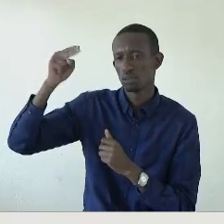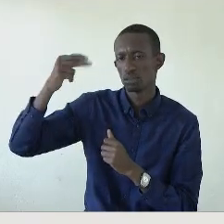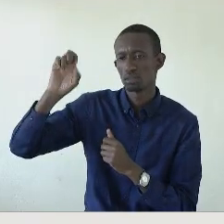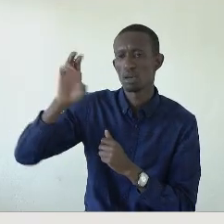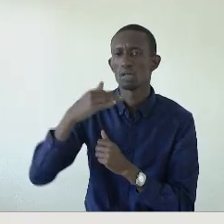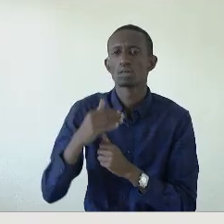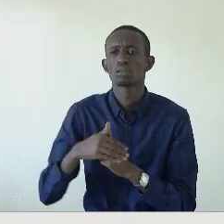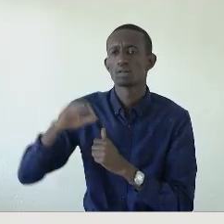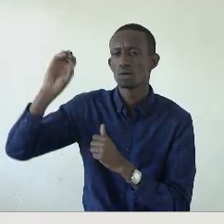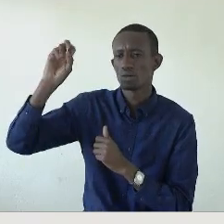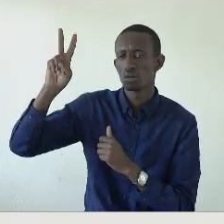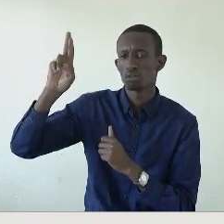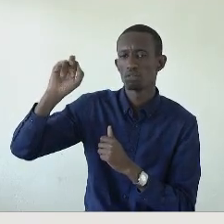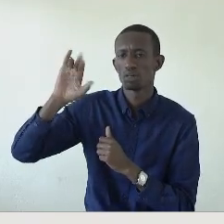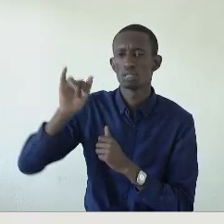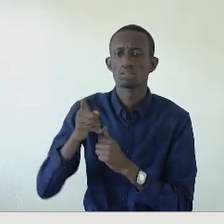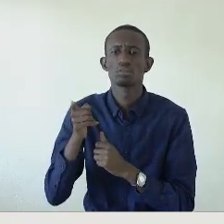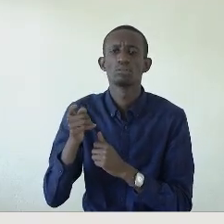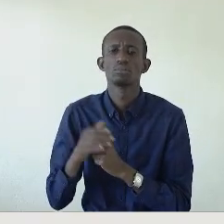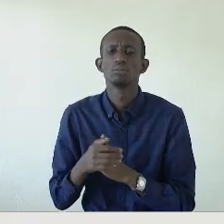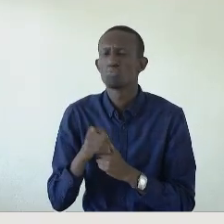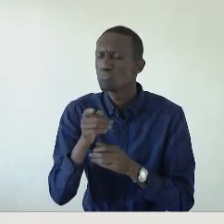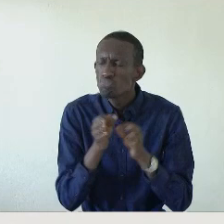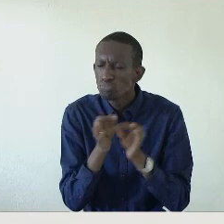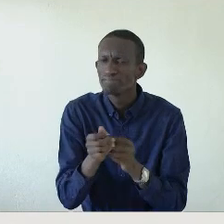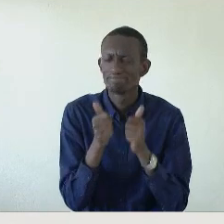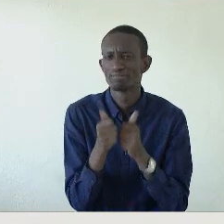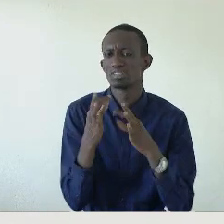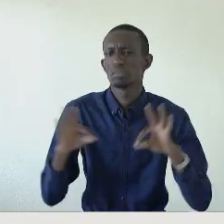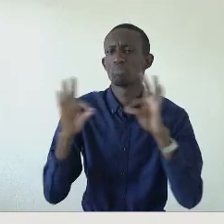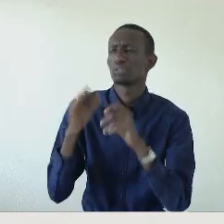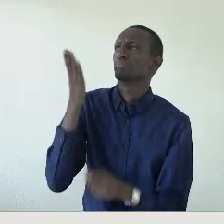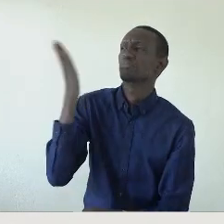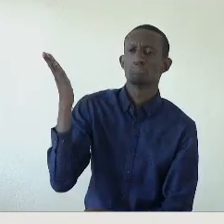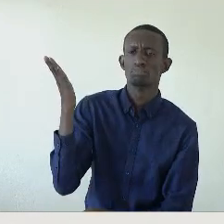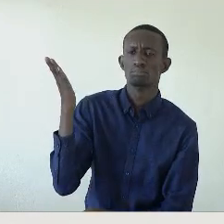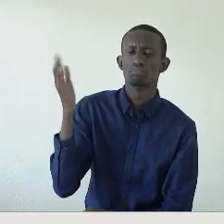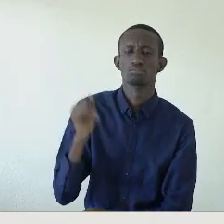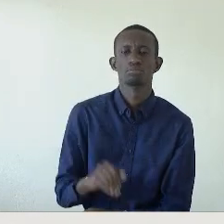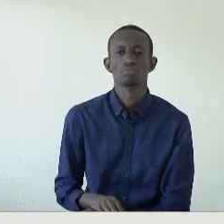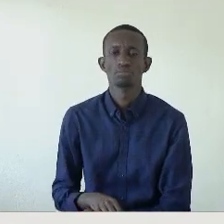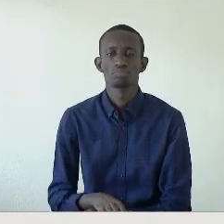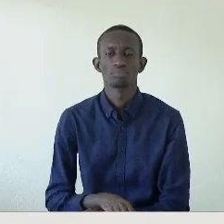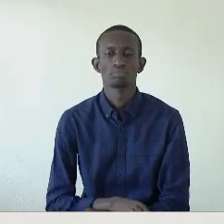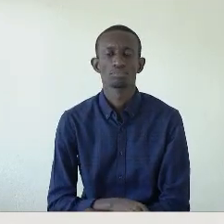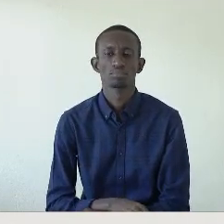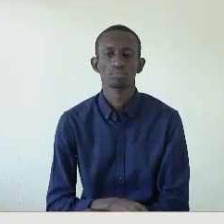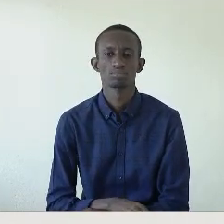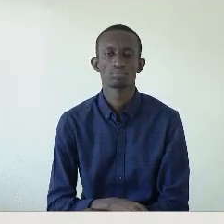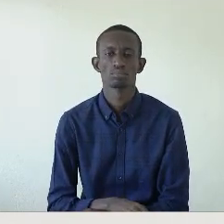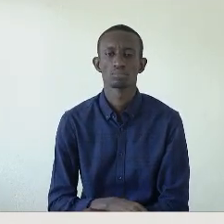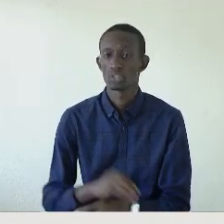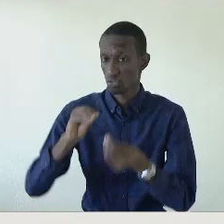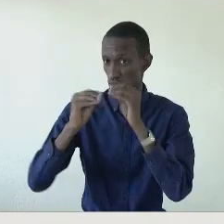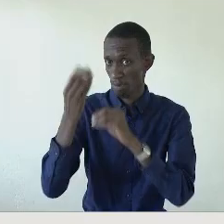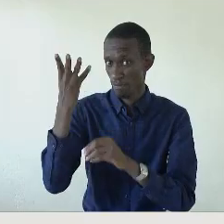and ovary. That means you will be explaining the importance of these organs or parts of the plant. Question